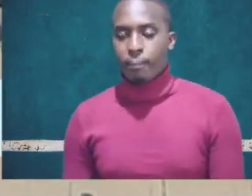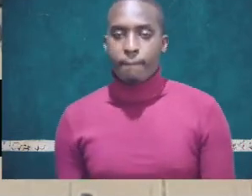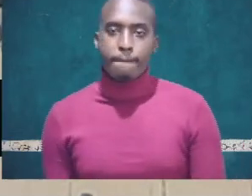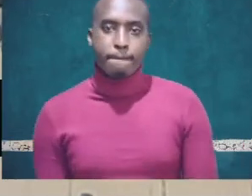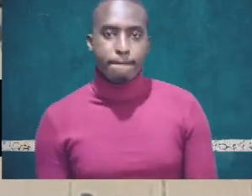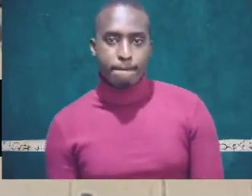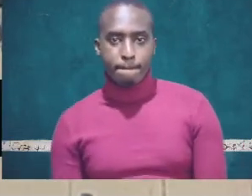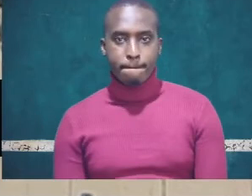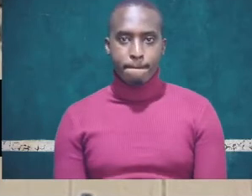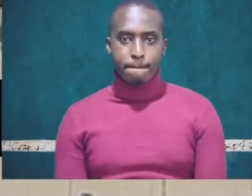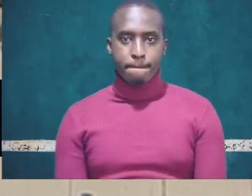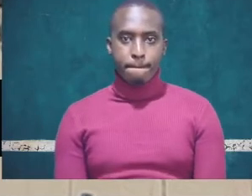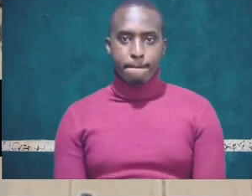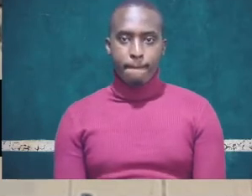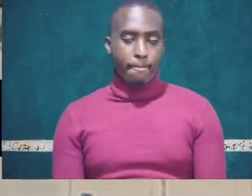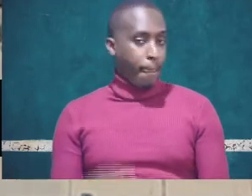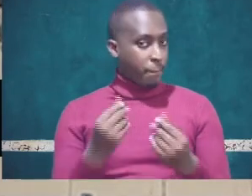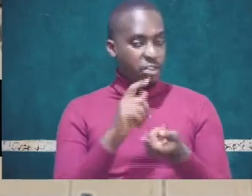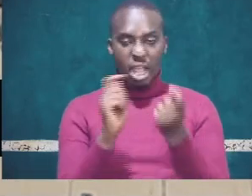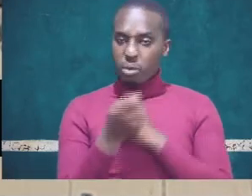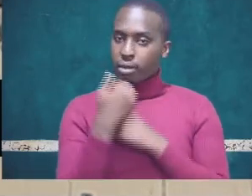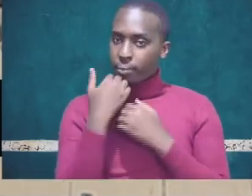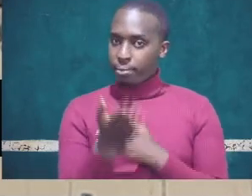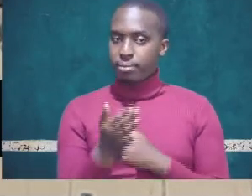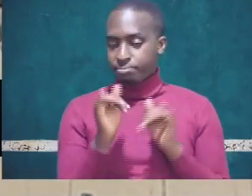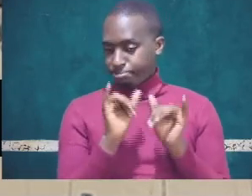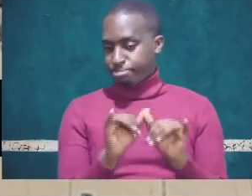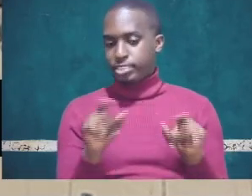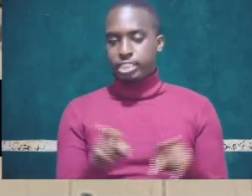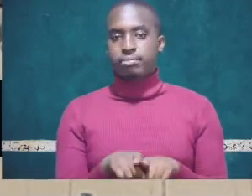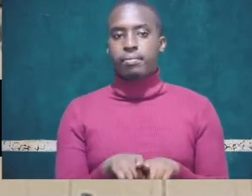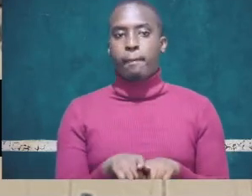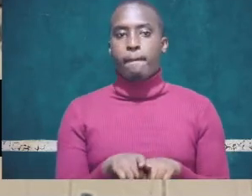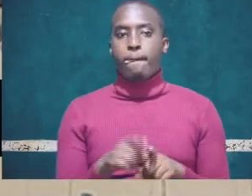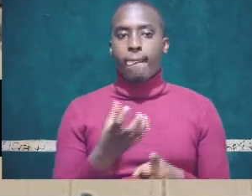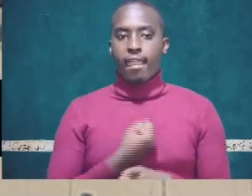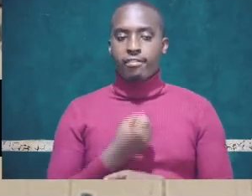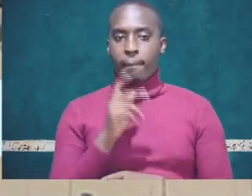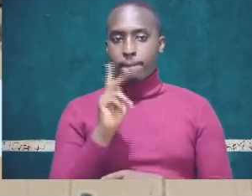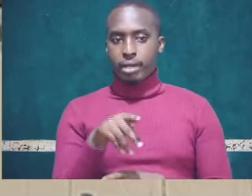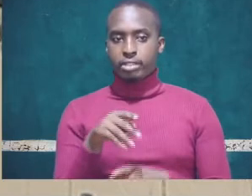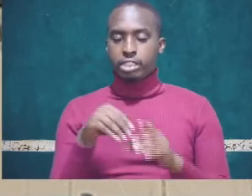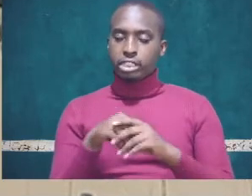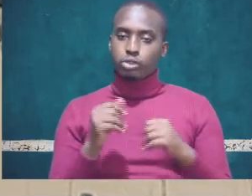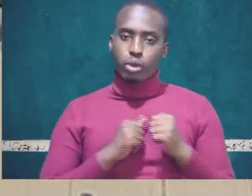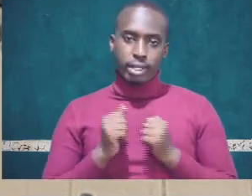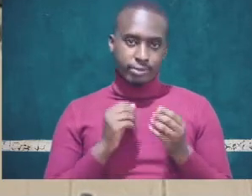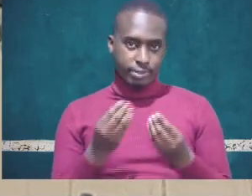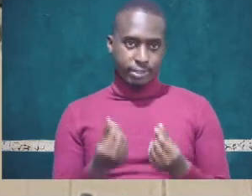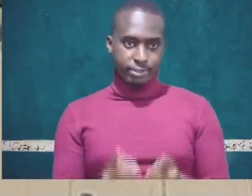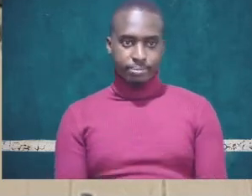Our price is constant. So we can have still our price here in maybe Rwandan